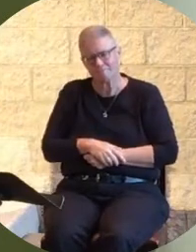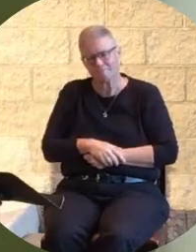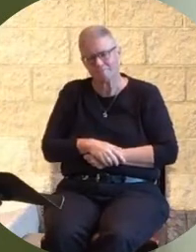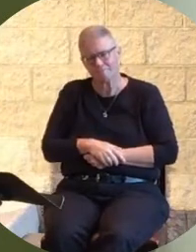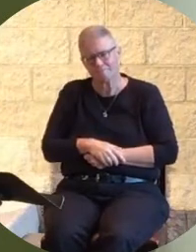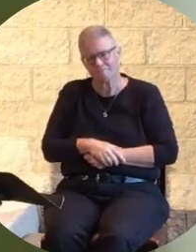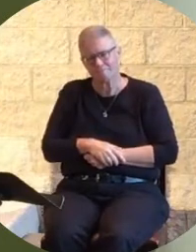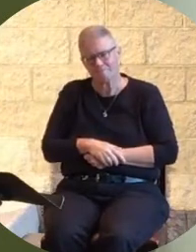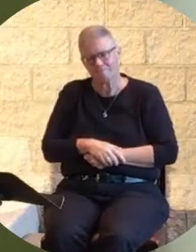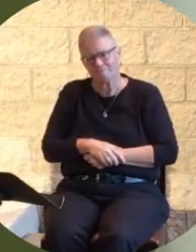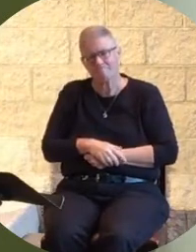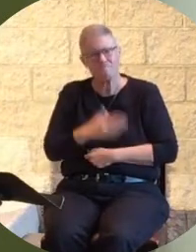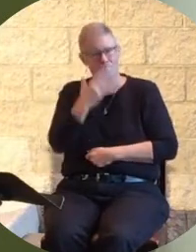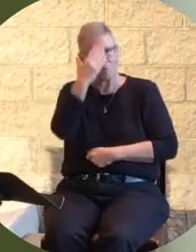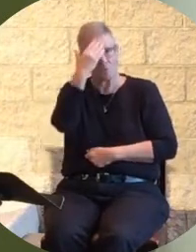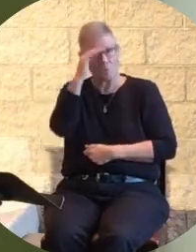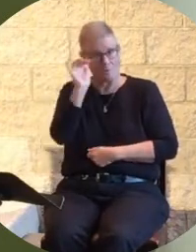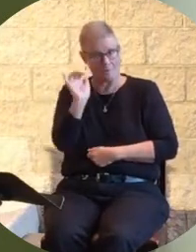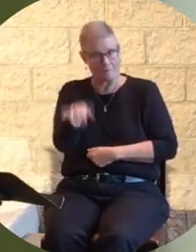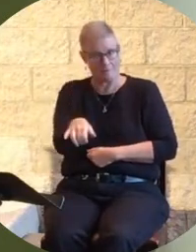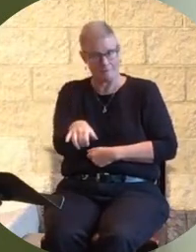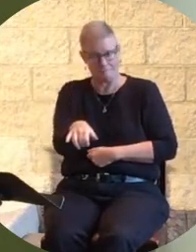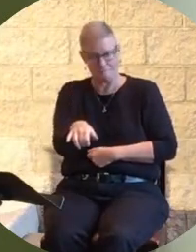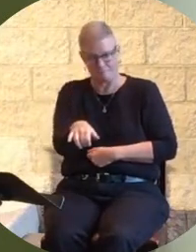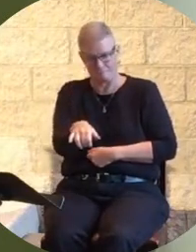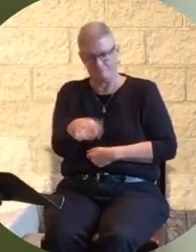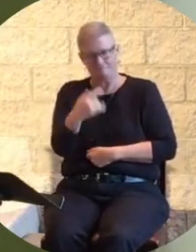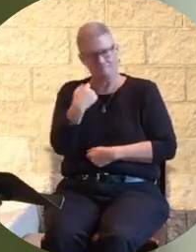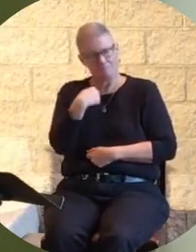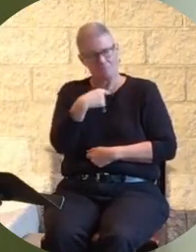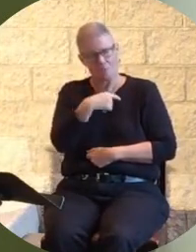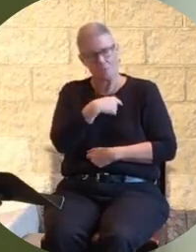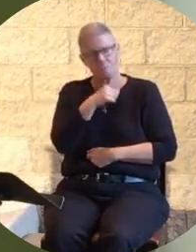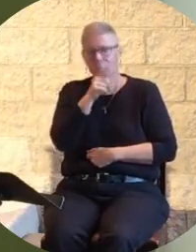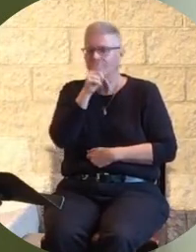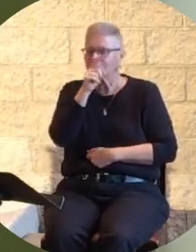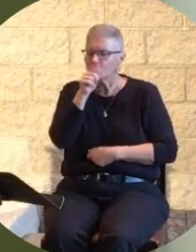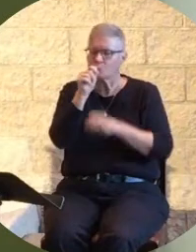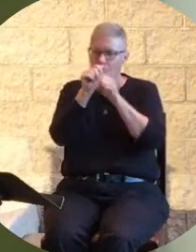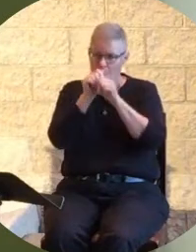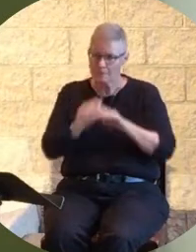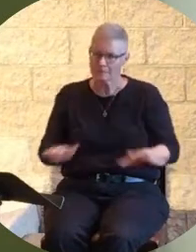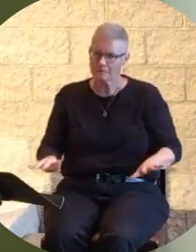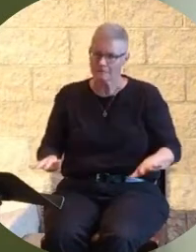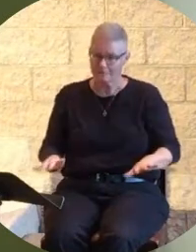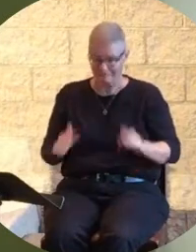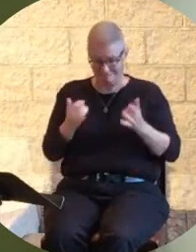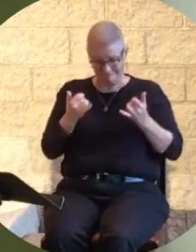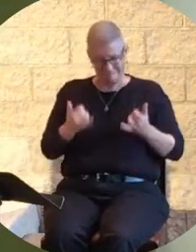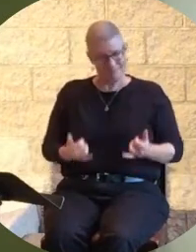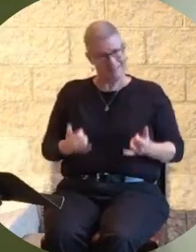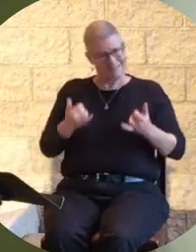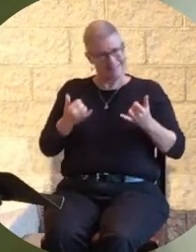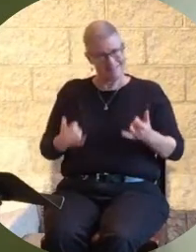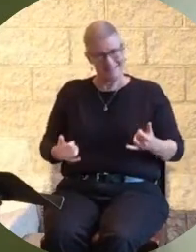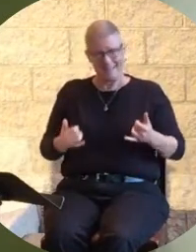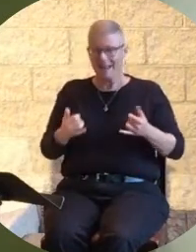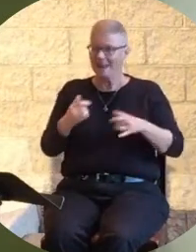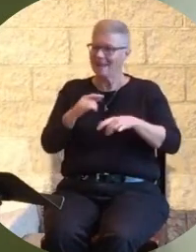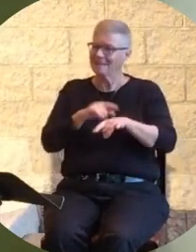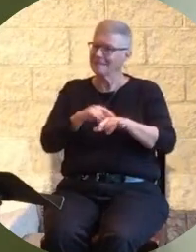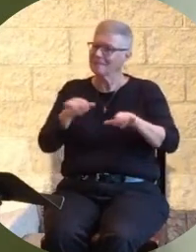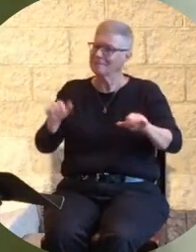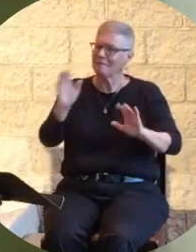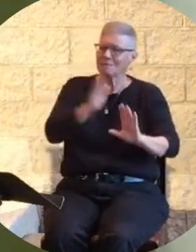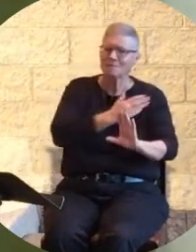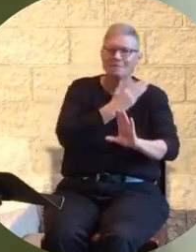It is that knowing with which we are blessed. And on this day, as we sing and we share,